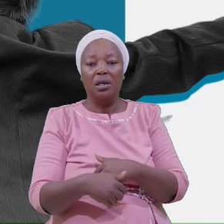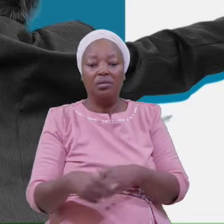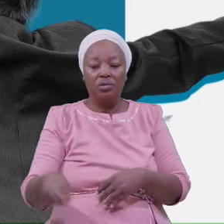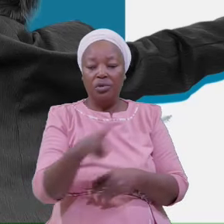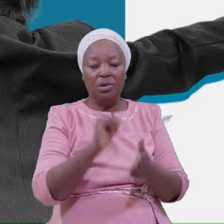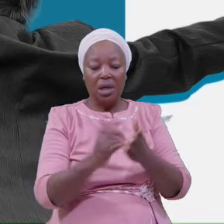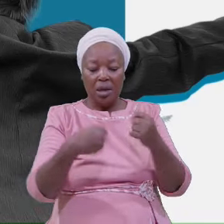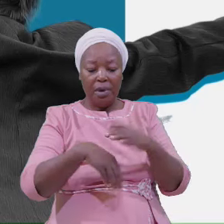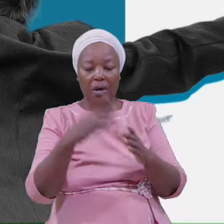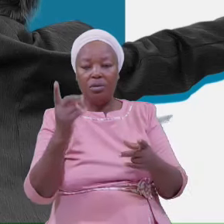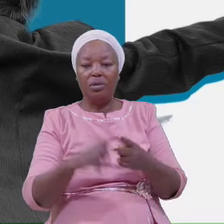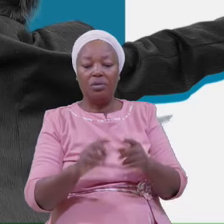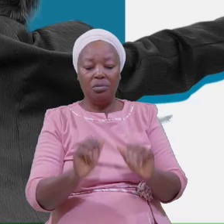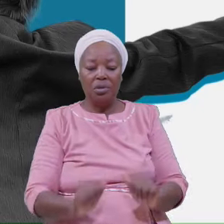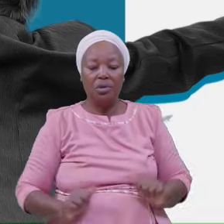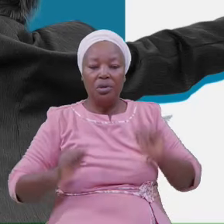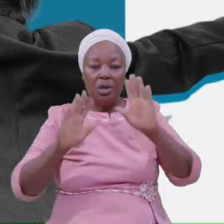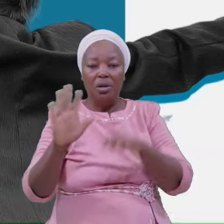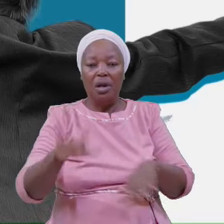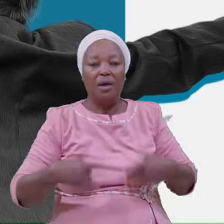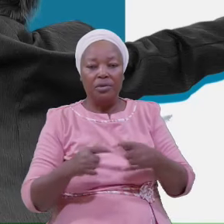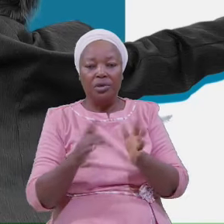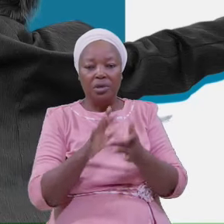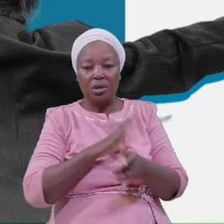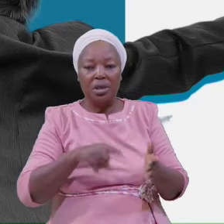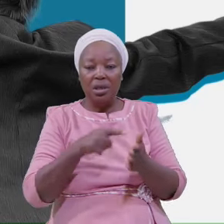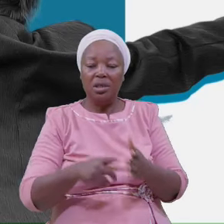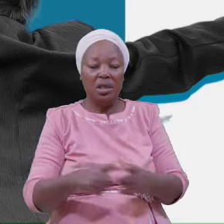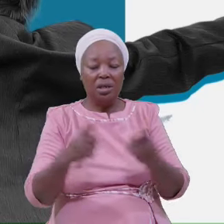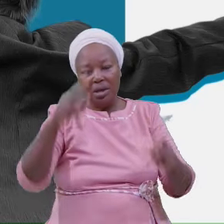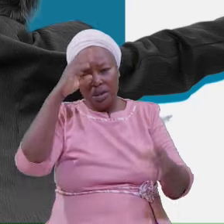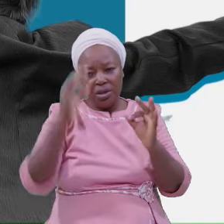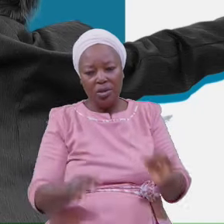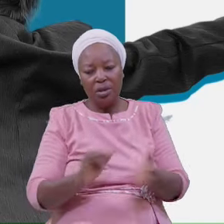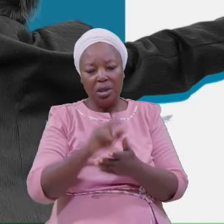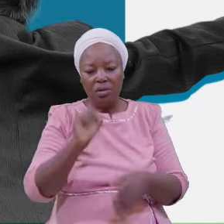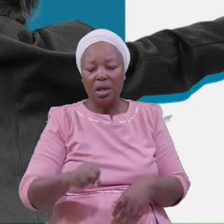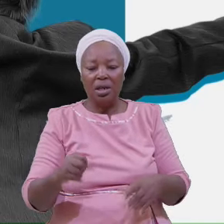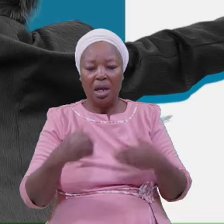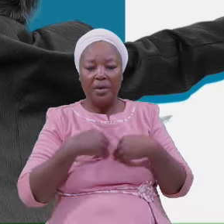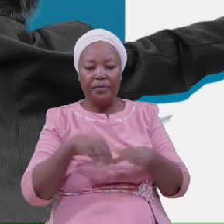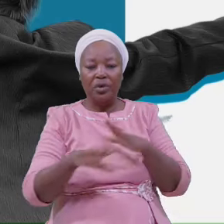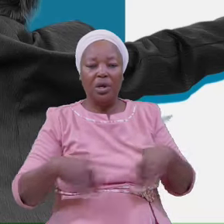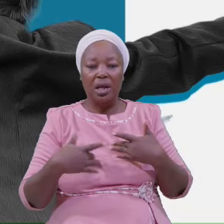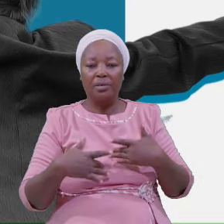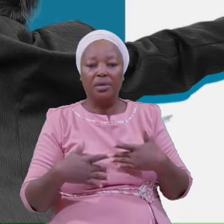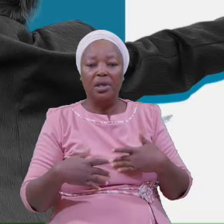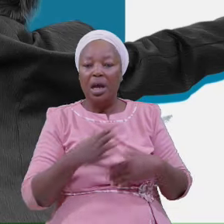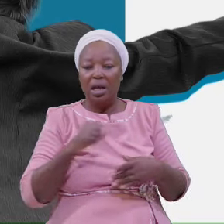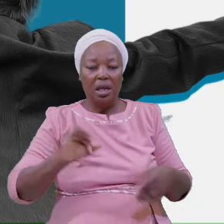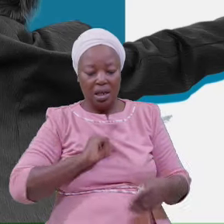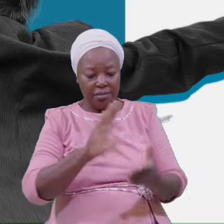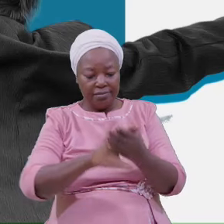decision you can ever take in your life. And I congratulate you for it. Right now, for follow-up, to help you